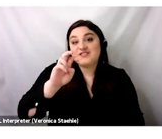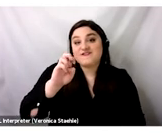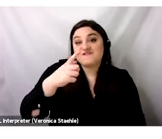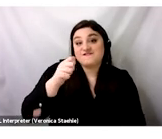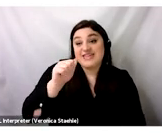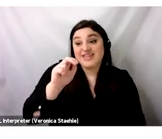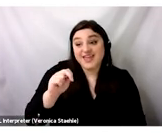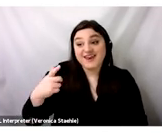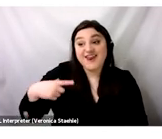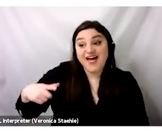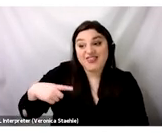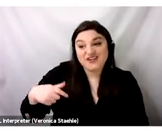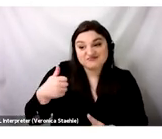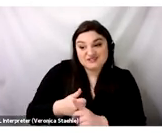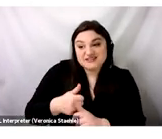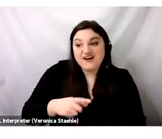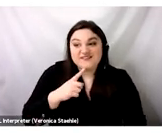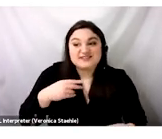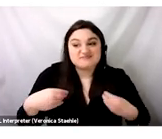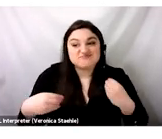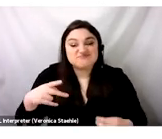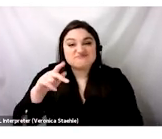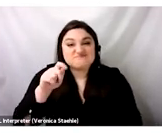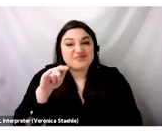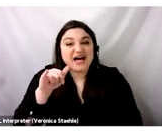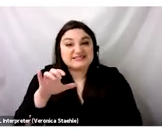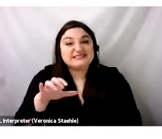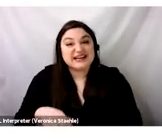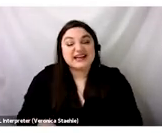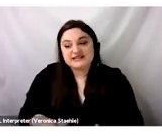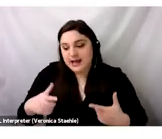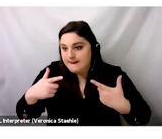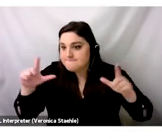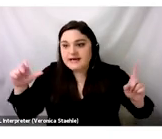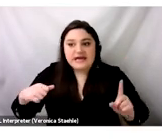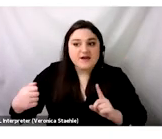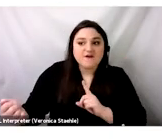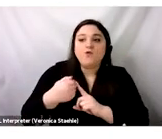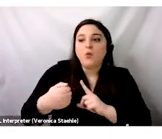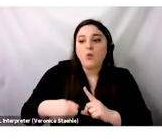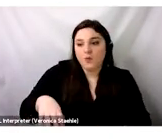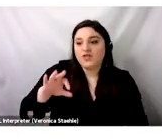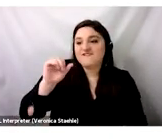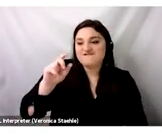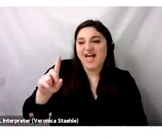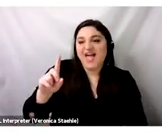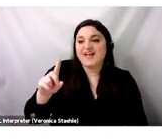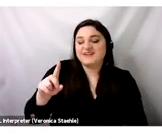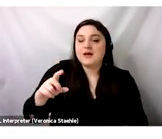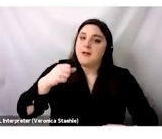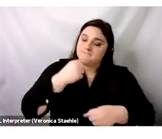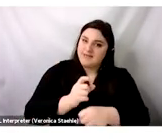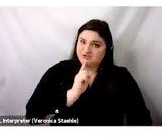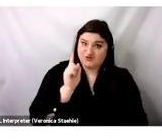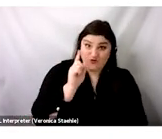actually just plastic. That's also a major greenwashing and marketing fad. So make